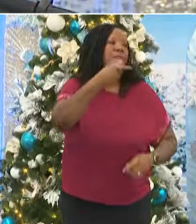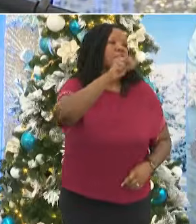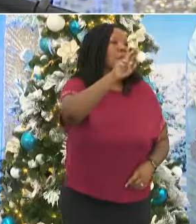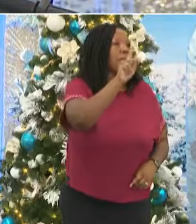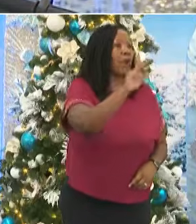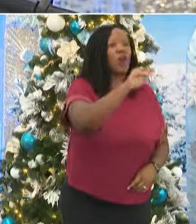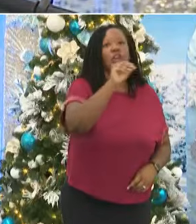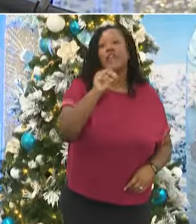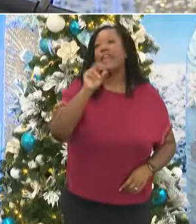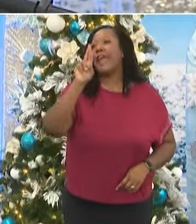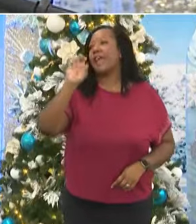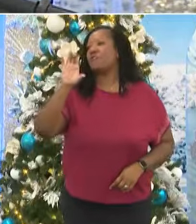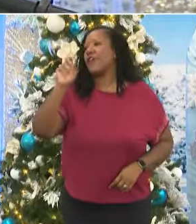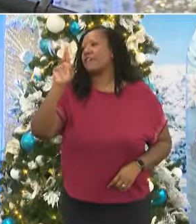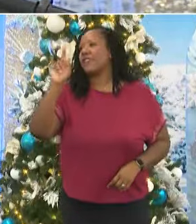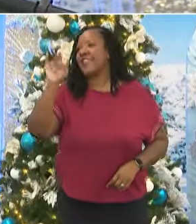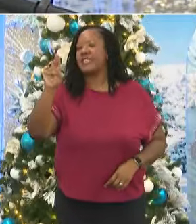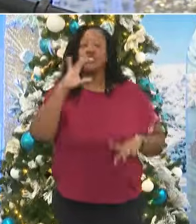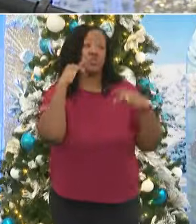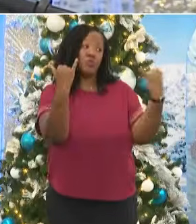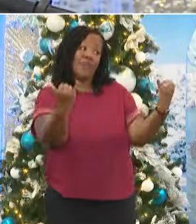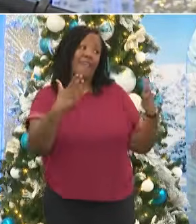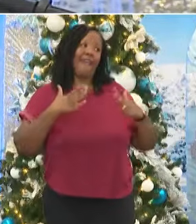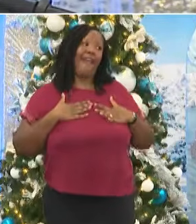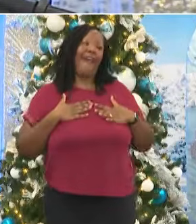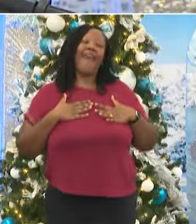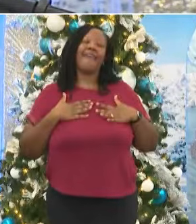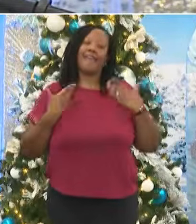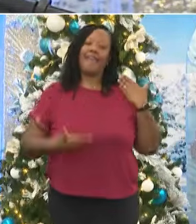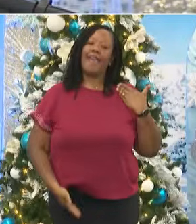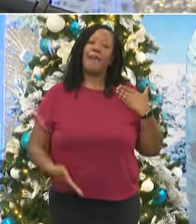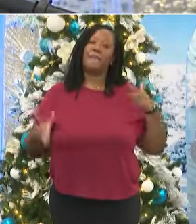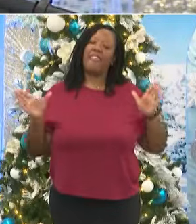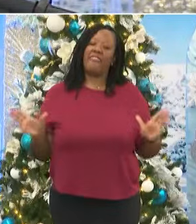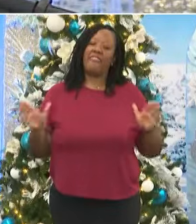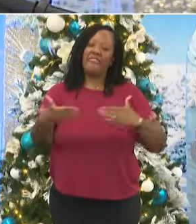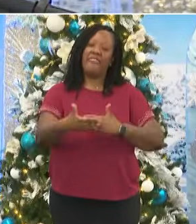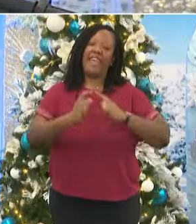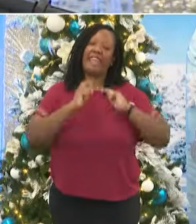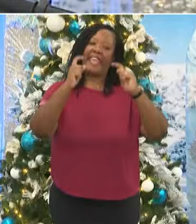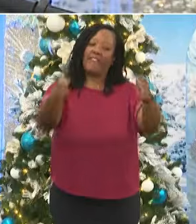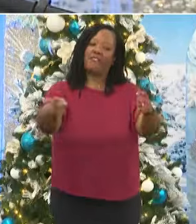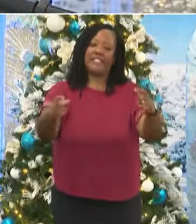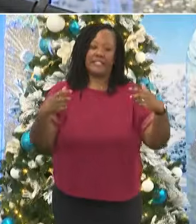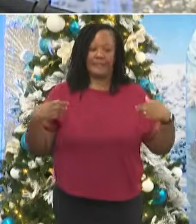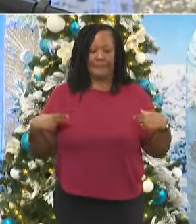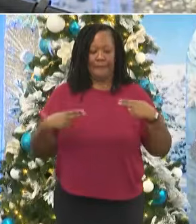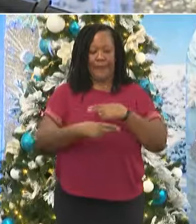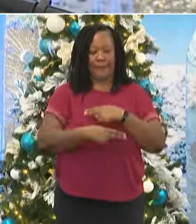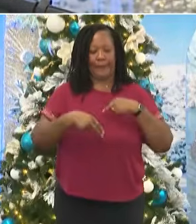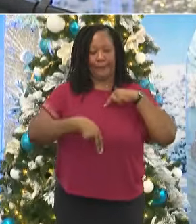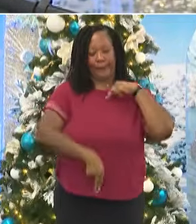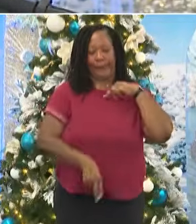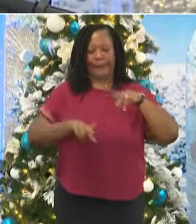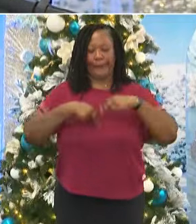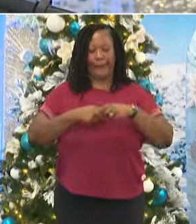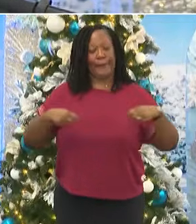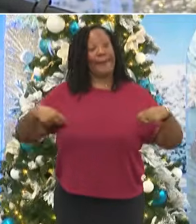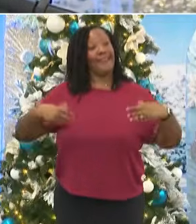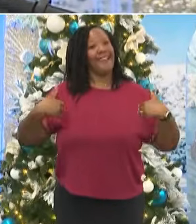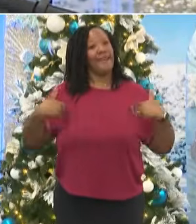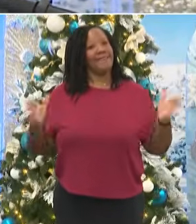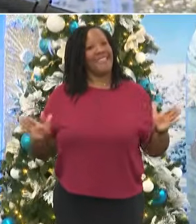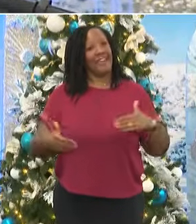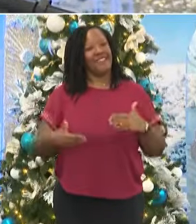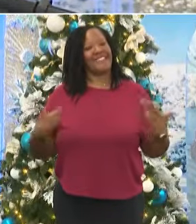I am the gift. You just heard from Mrs. Claus, who is instrumental in making sure that